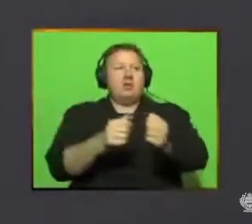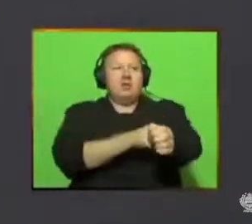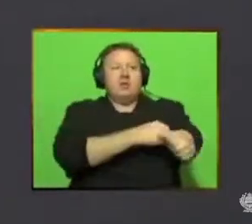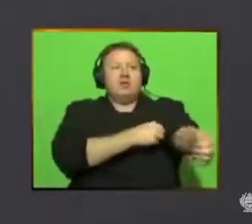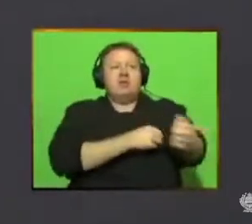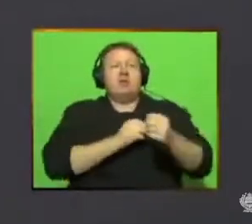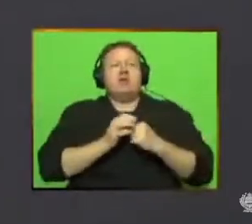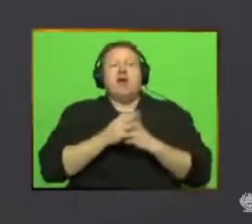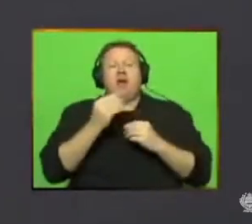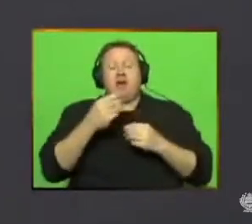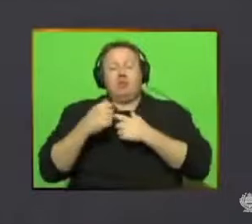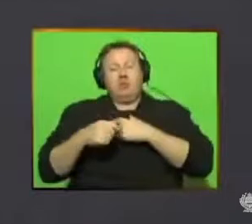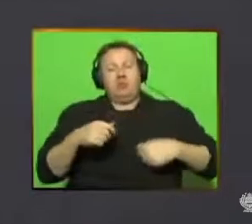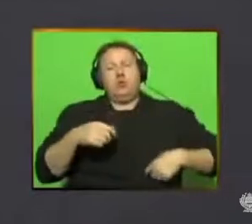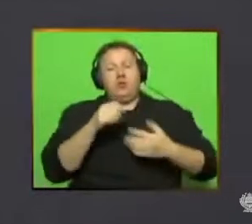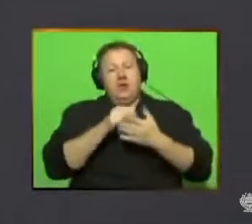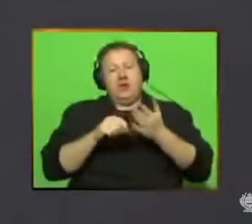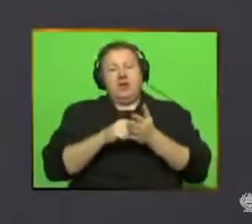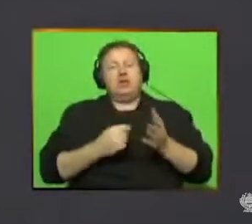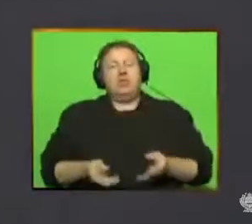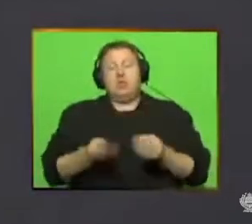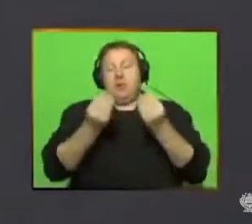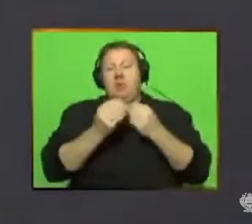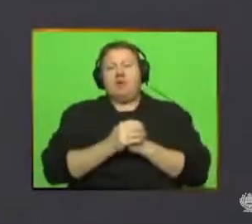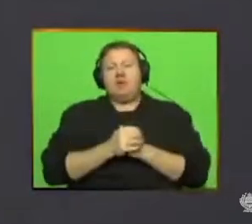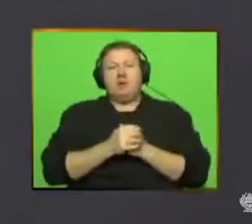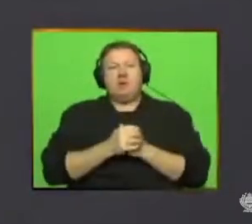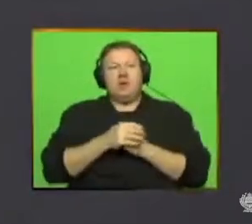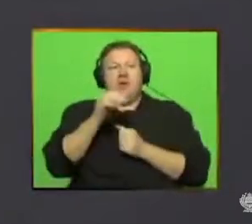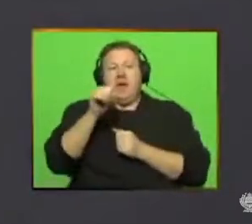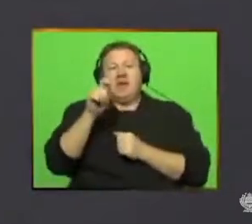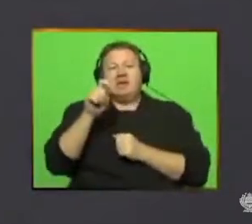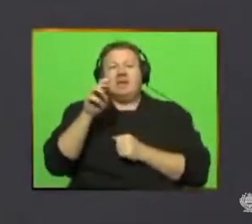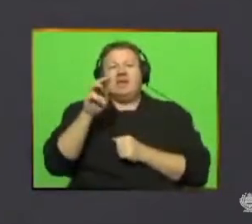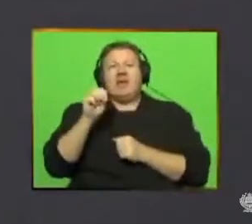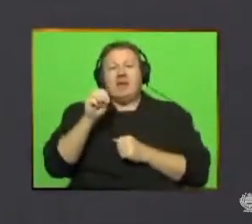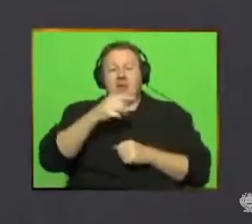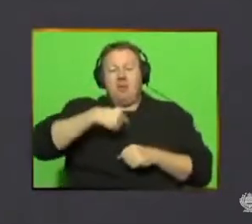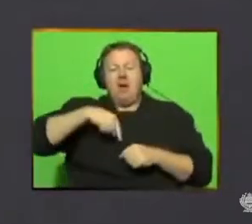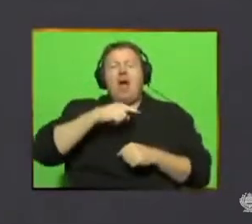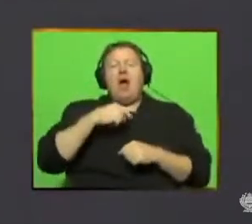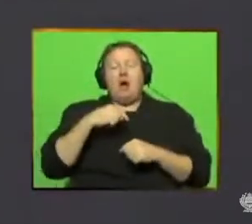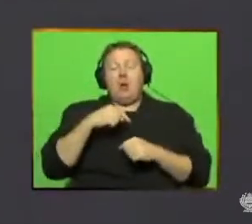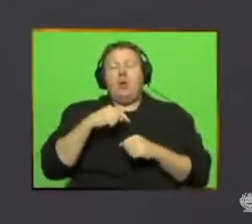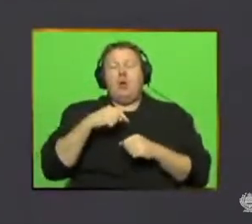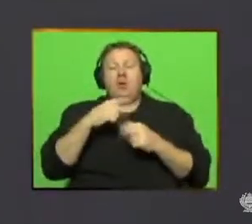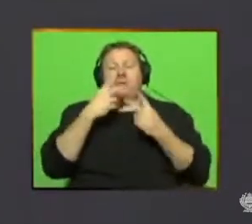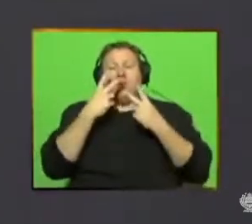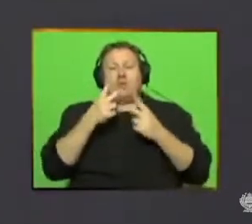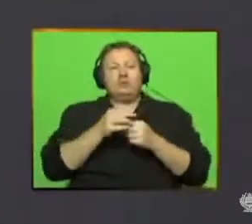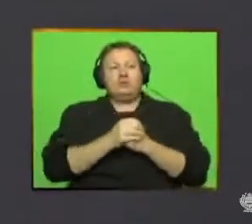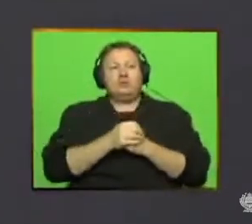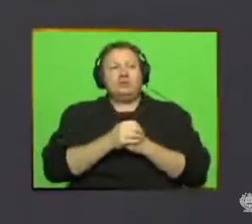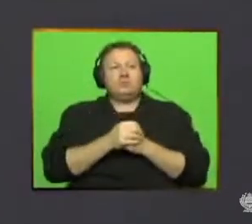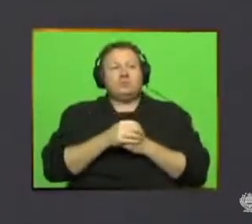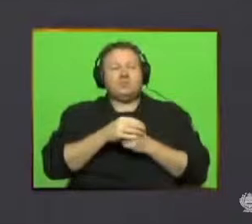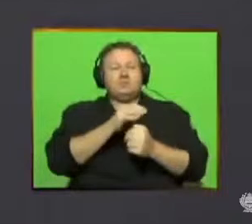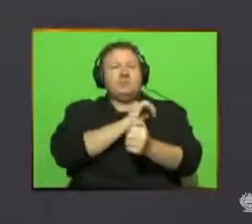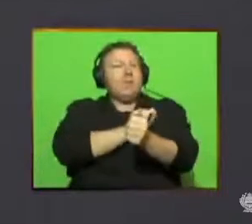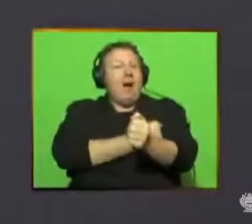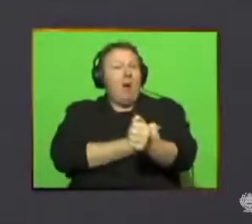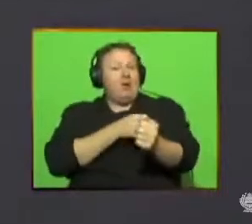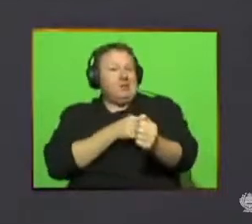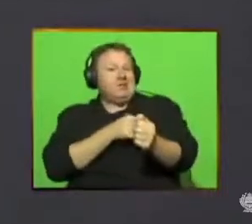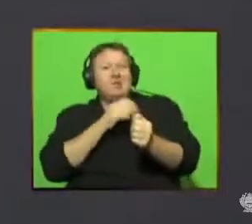been elected today. It is our view as the ATM that power is meaningless if it does not translate into a